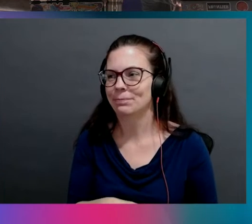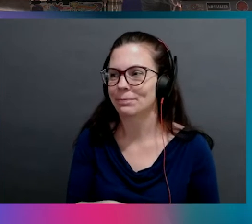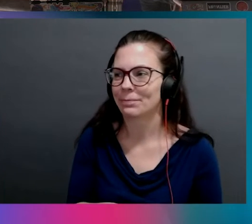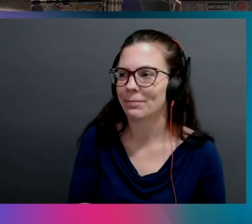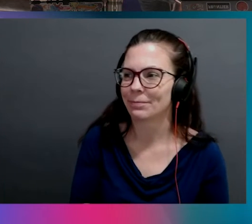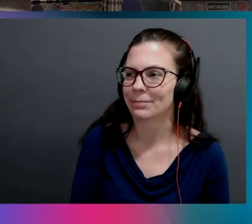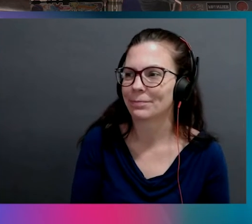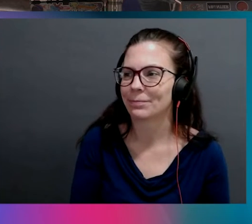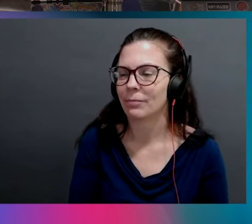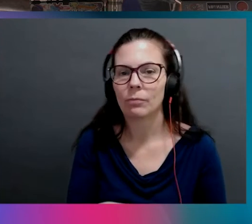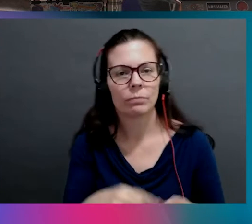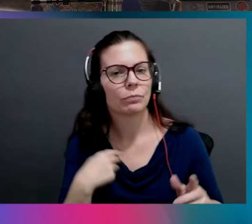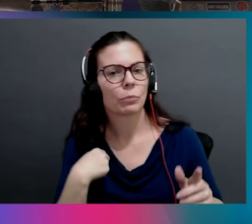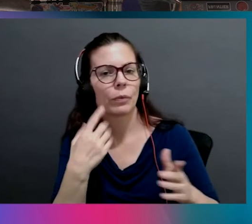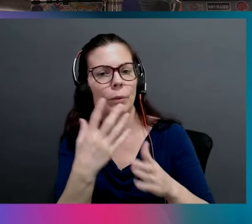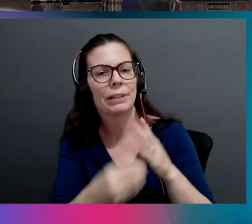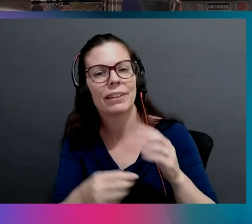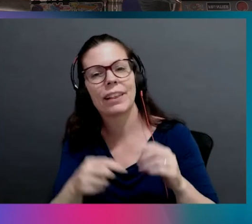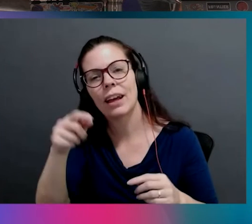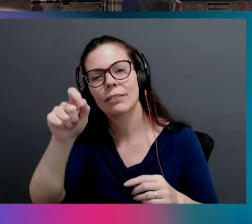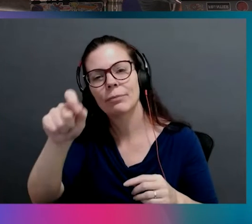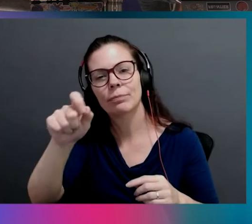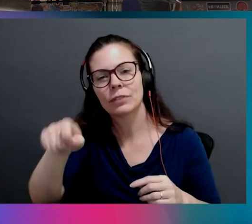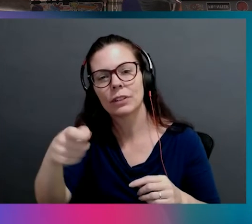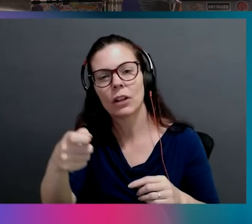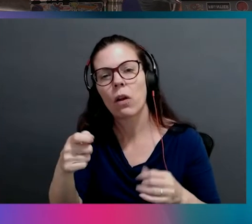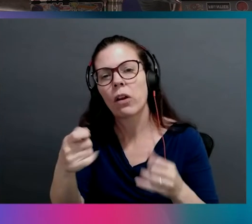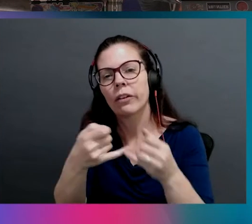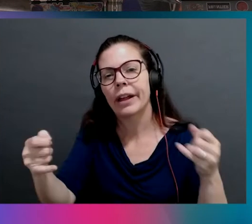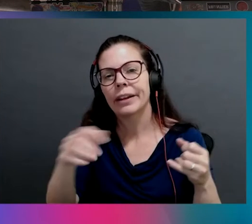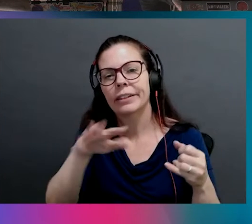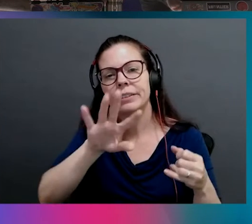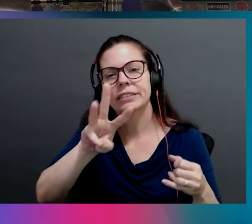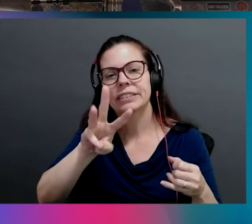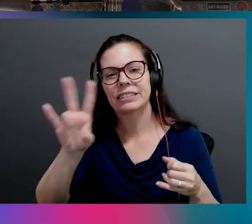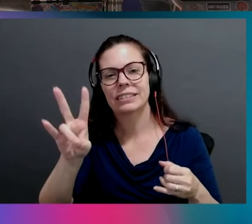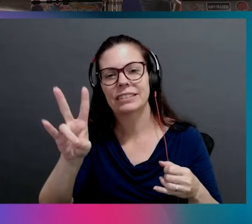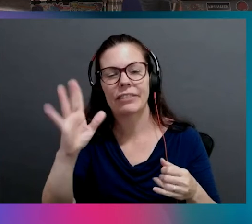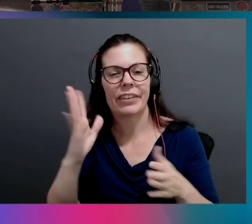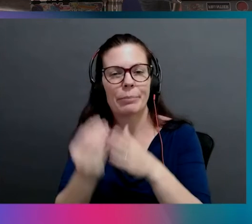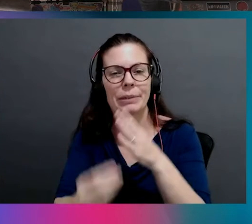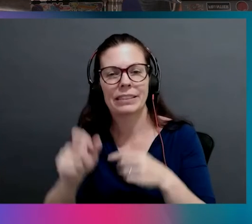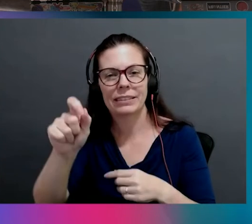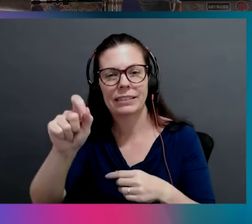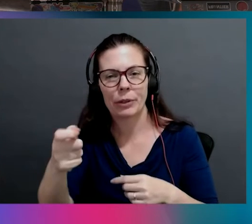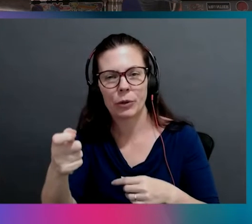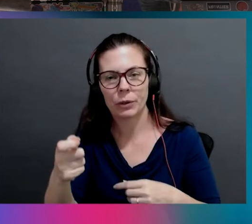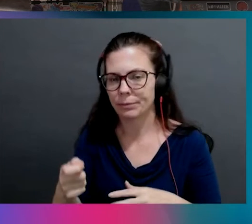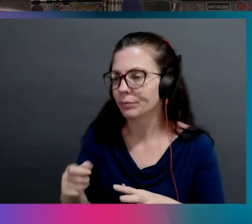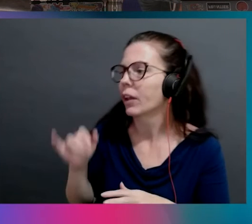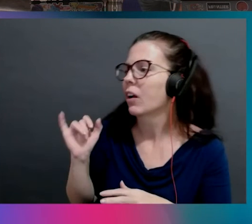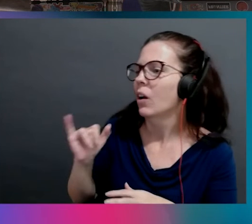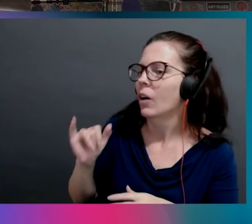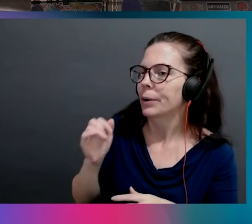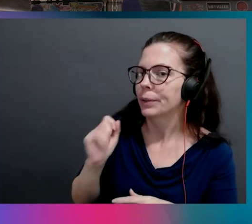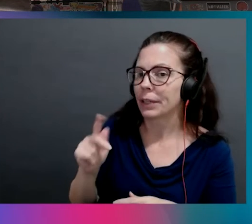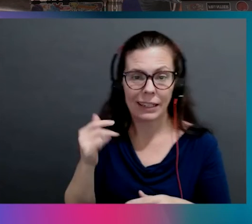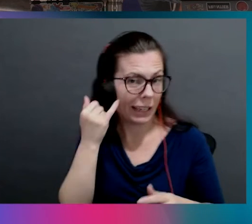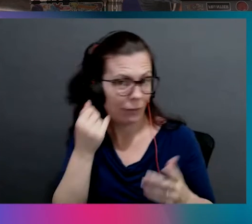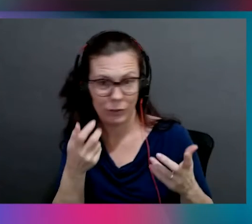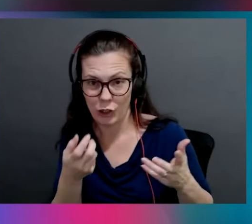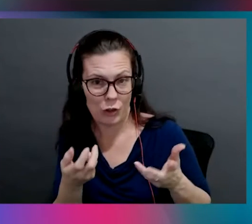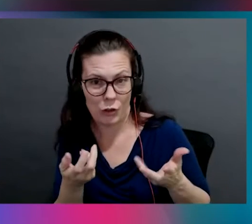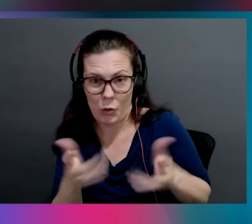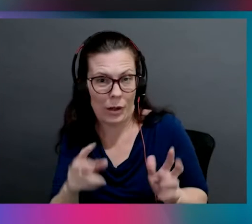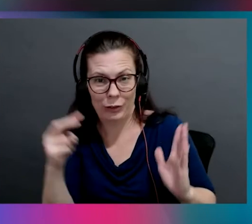I think we are missing the semicolon in line number 67. Good call. And for those of you who don't like looking at code and want to just